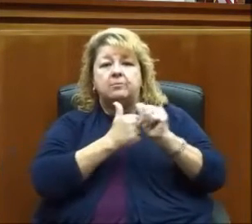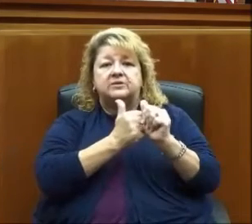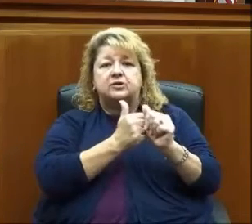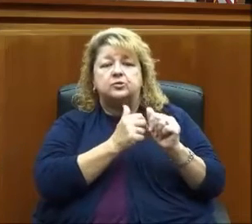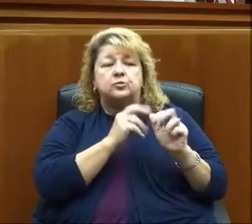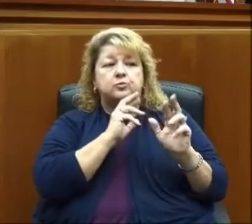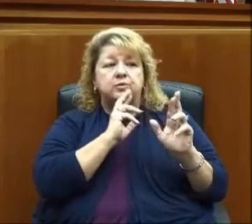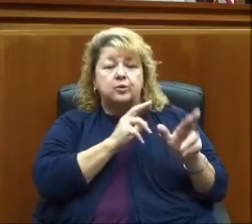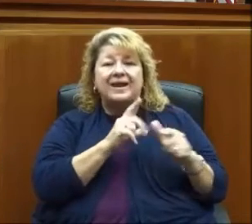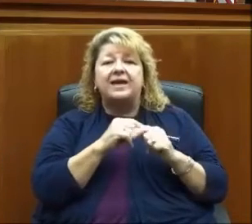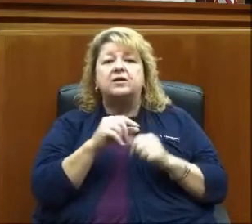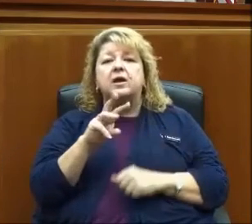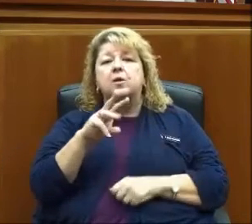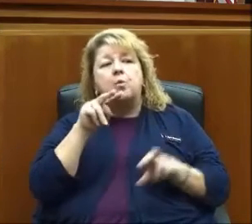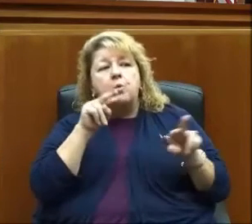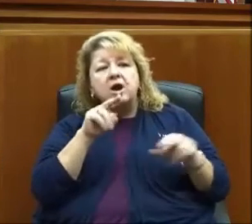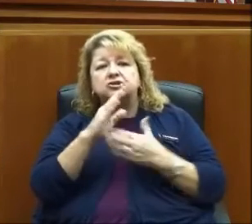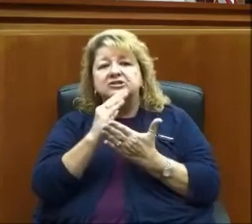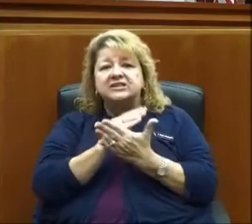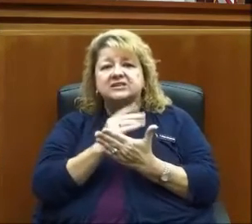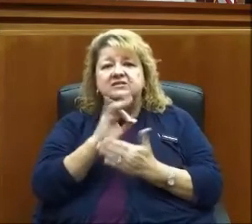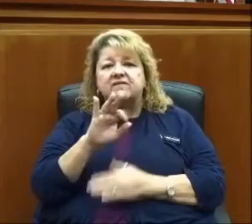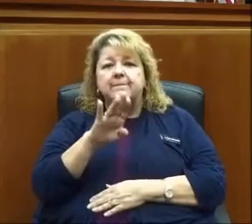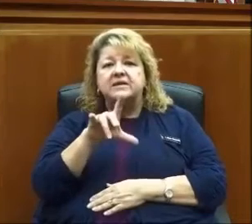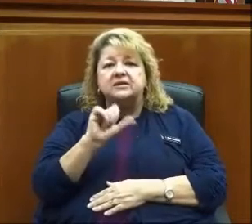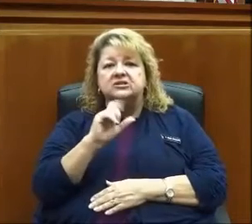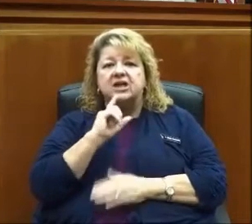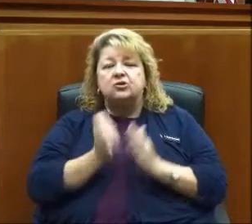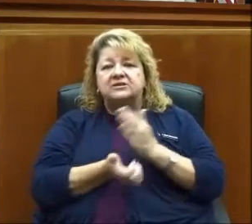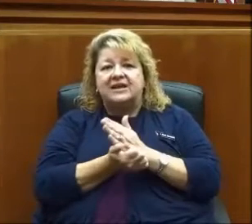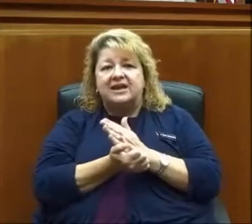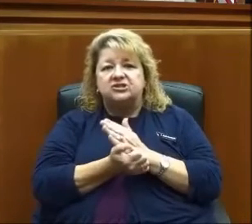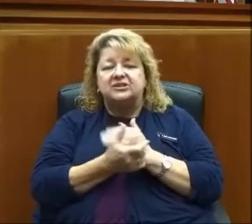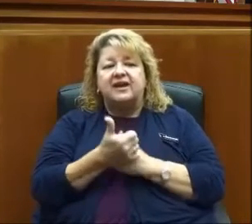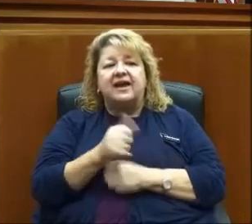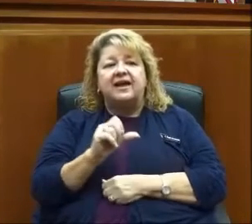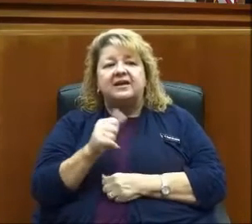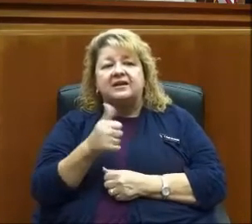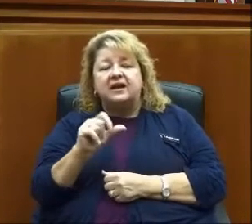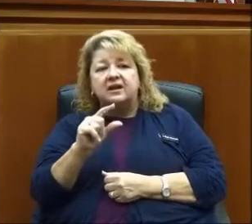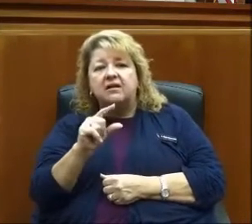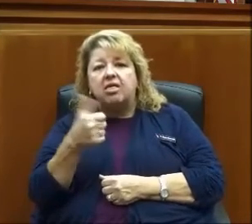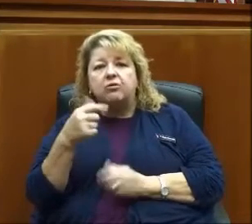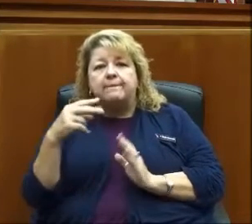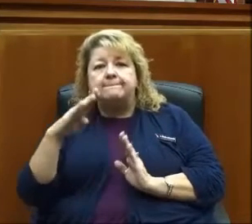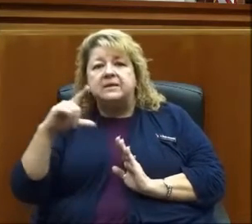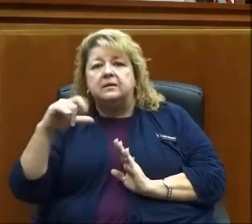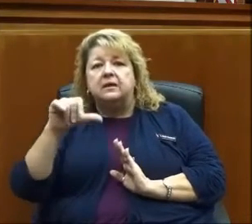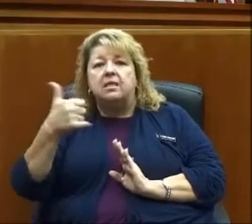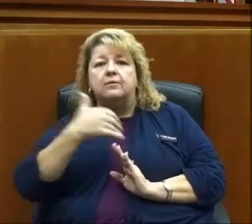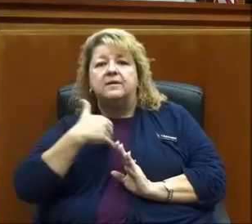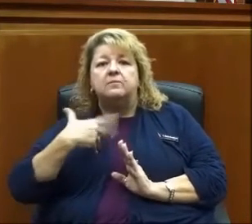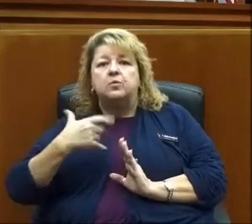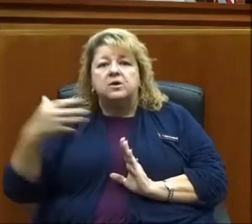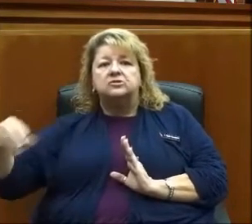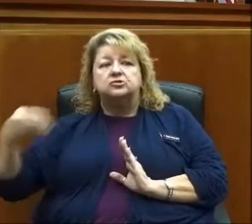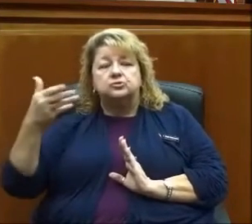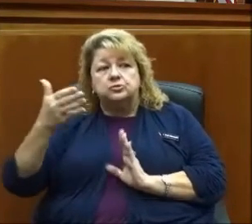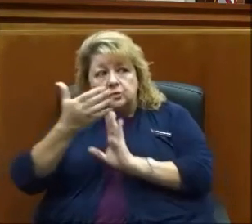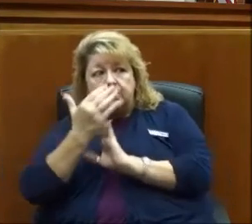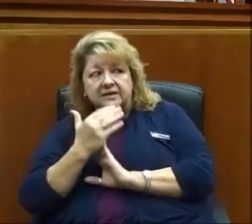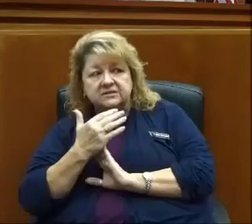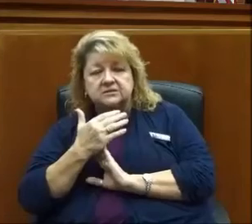list of bills as attached and to include any other bill a board member wishes to request. Can we